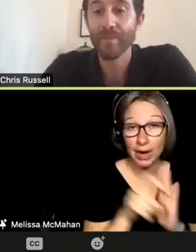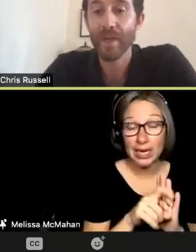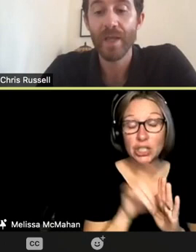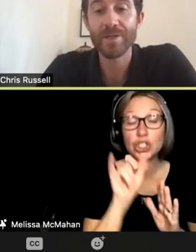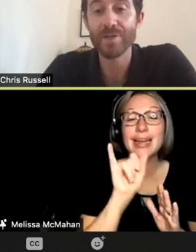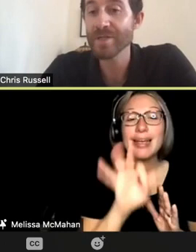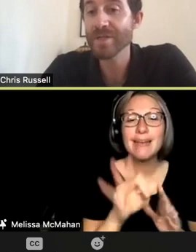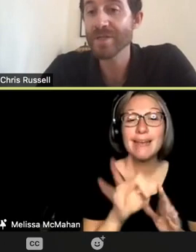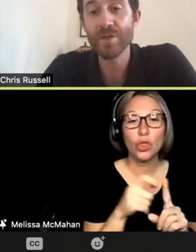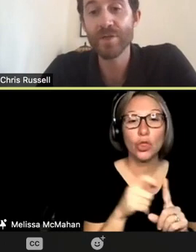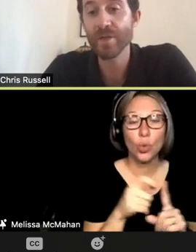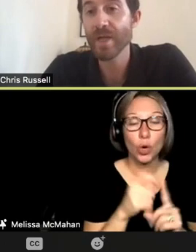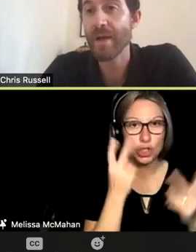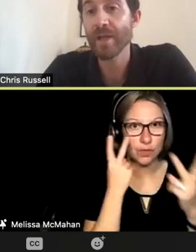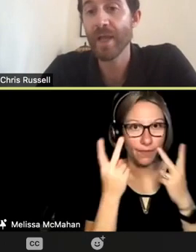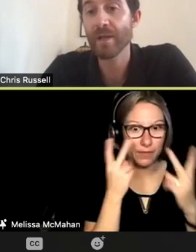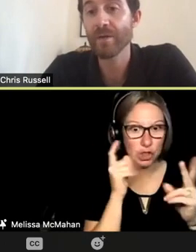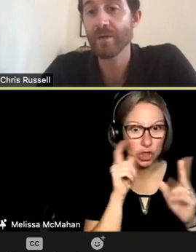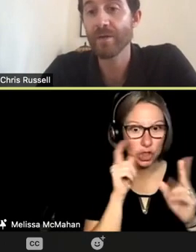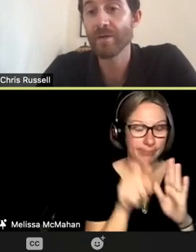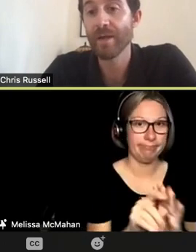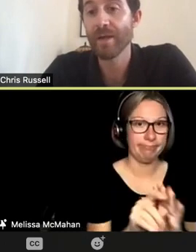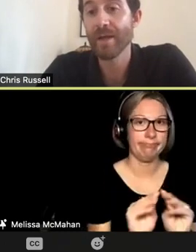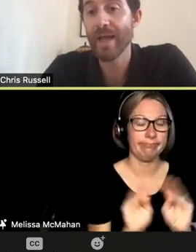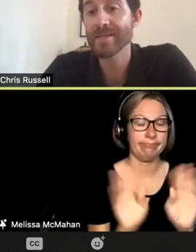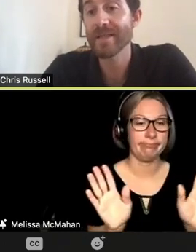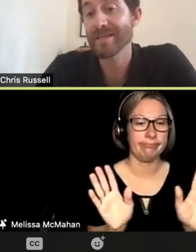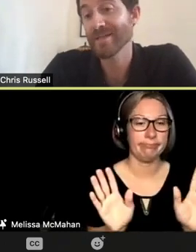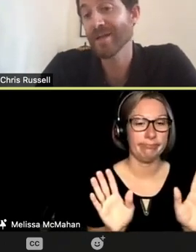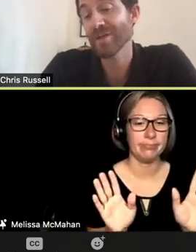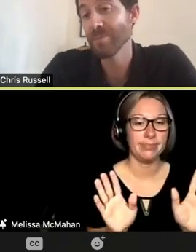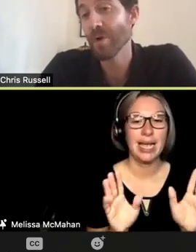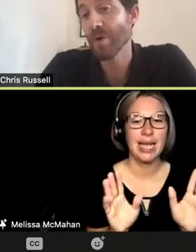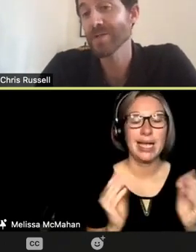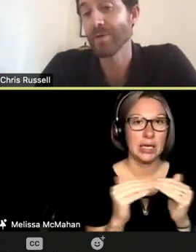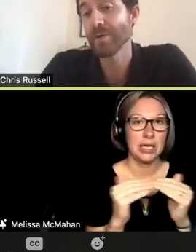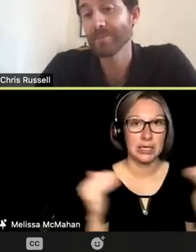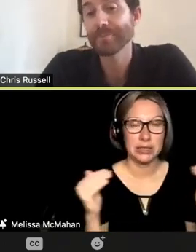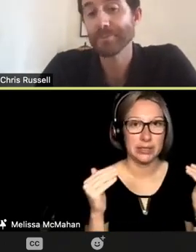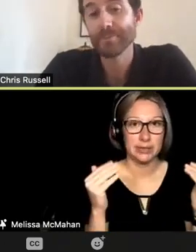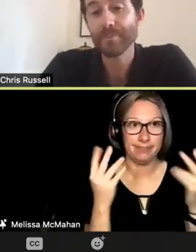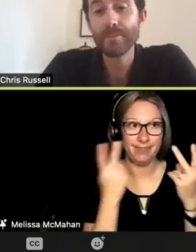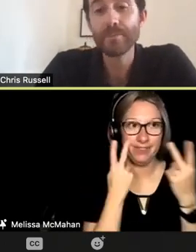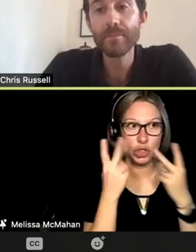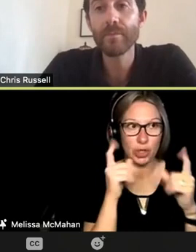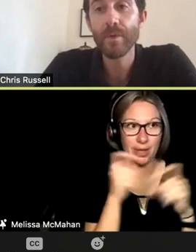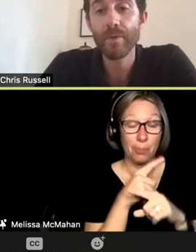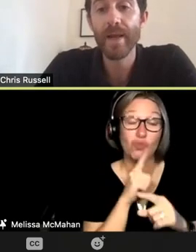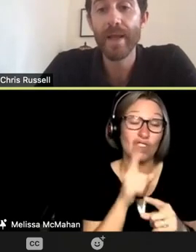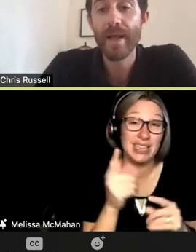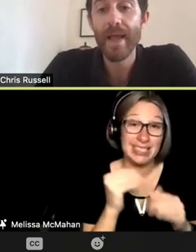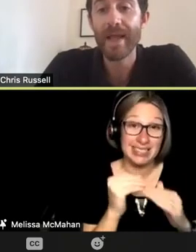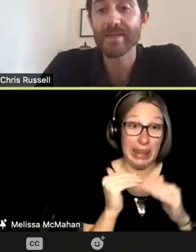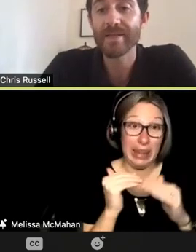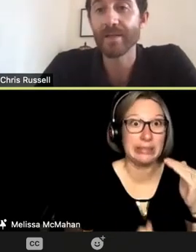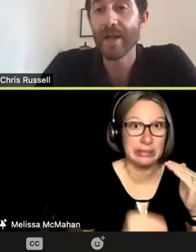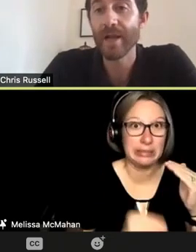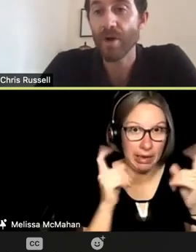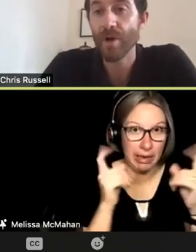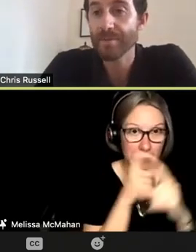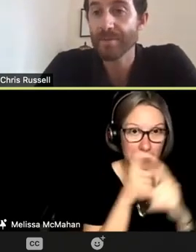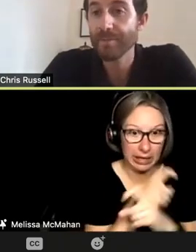distinct. It's just as visually complicated as this. It's actually more simple, right,